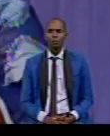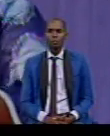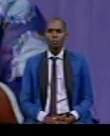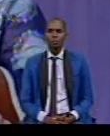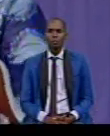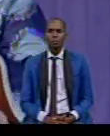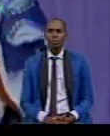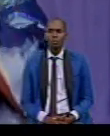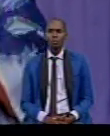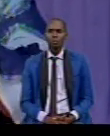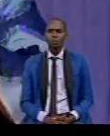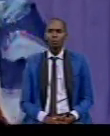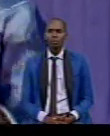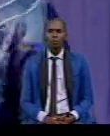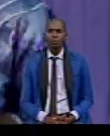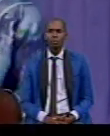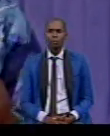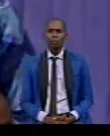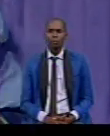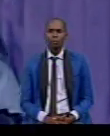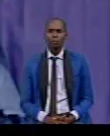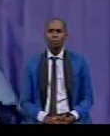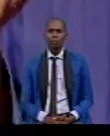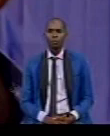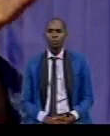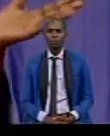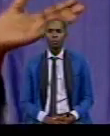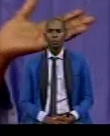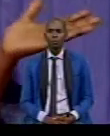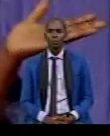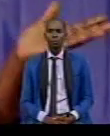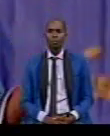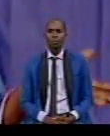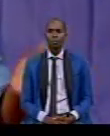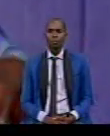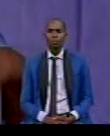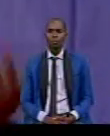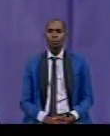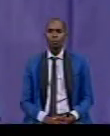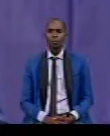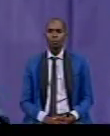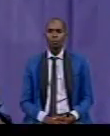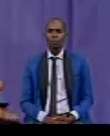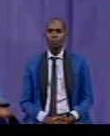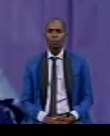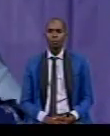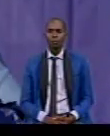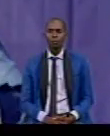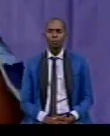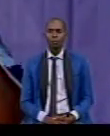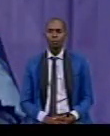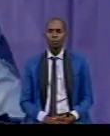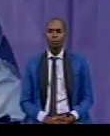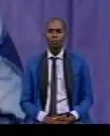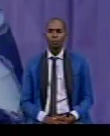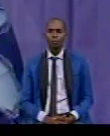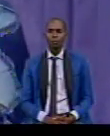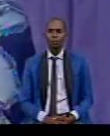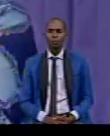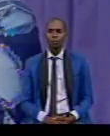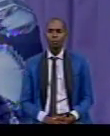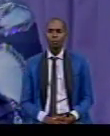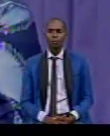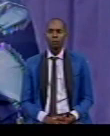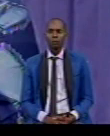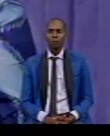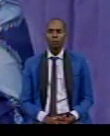closed. Heads bowed and eyes closed. The favor of heaven is coming unto you. The forgiveness of